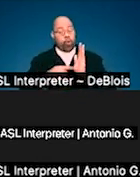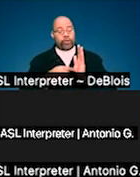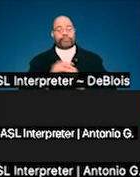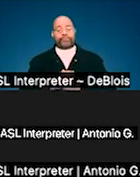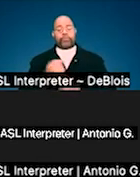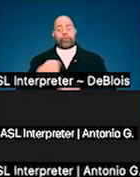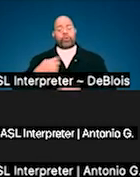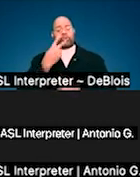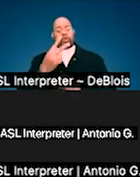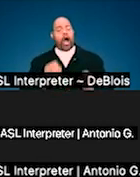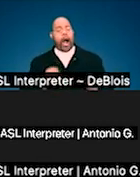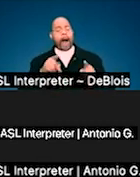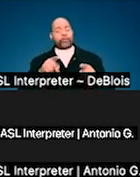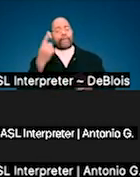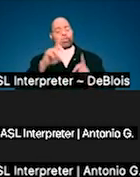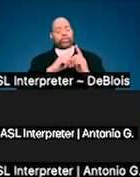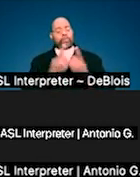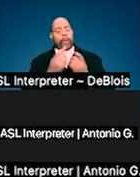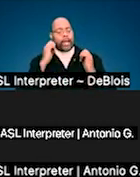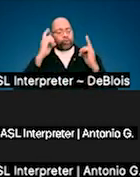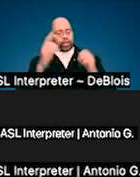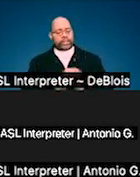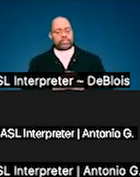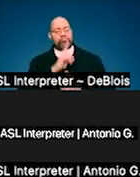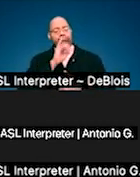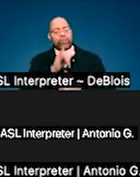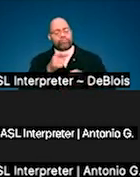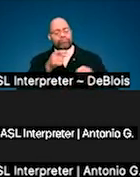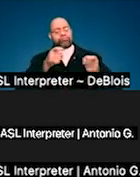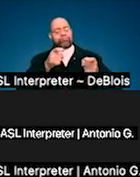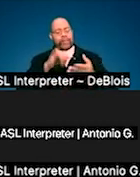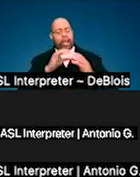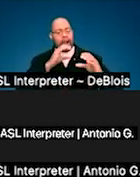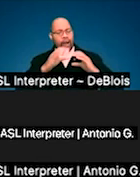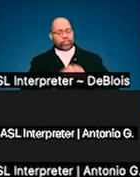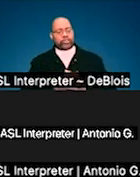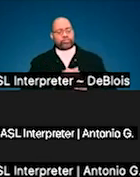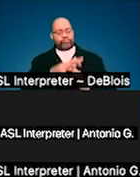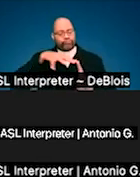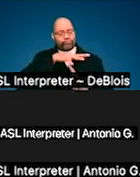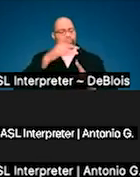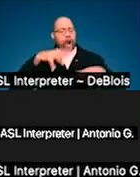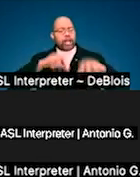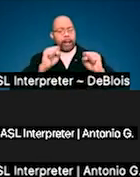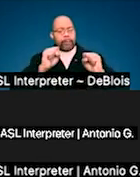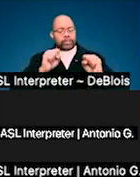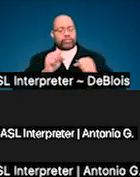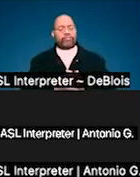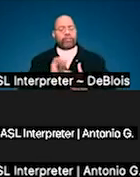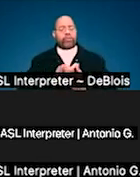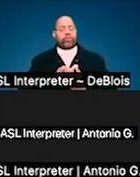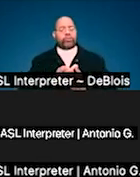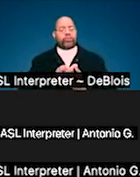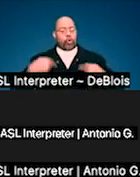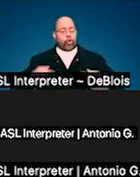we saw an opportunity for the Department of Education to really drive the conversation around adoption, or around those